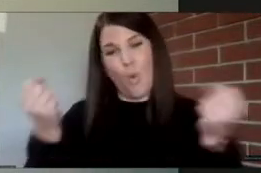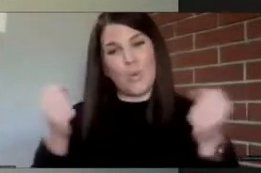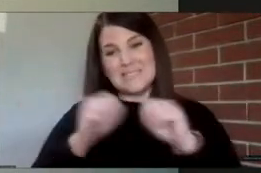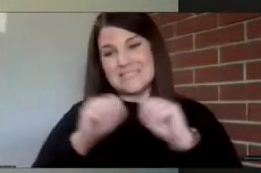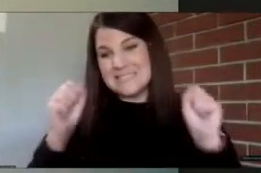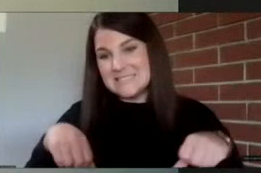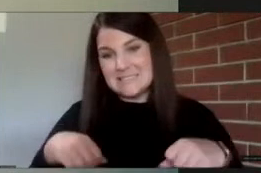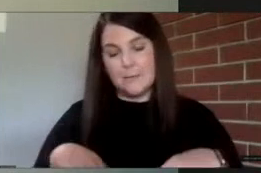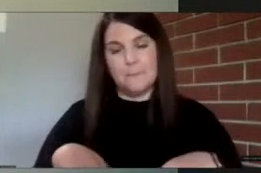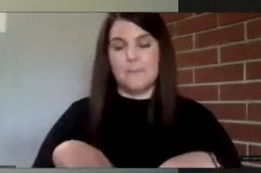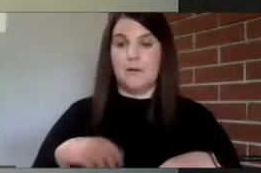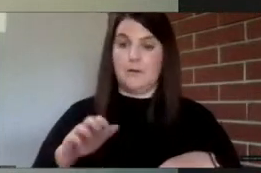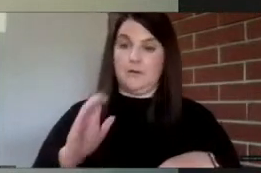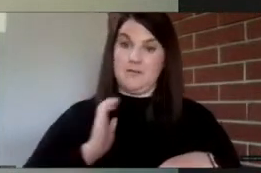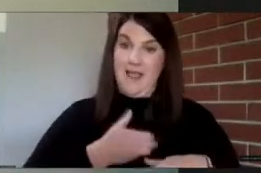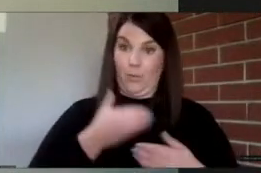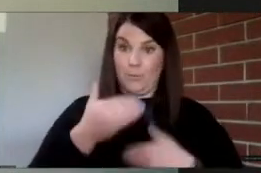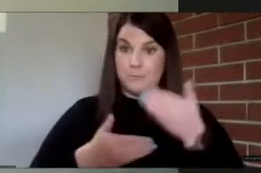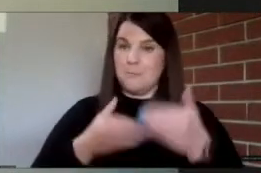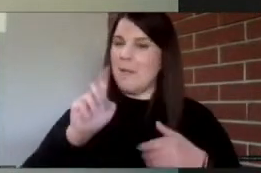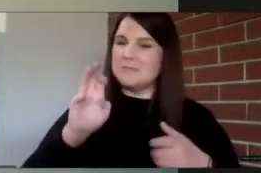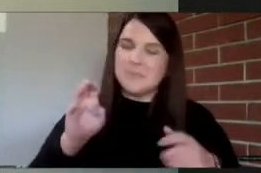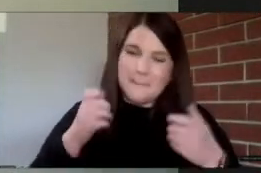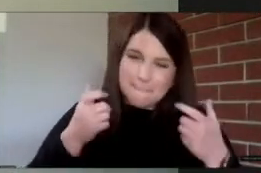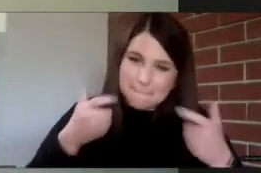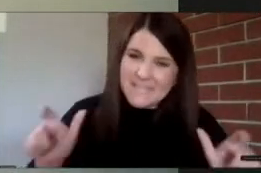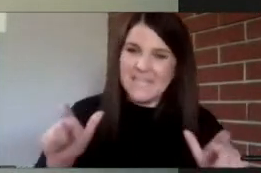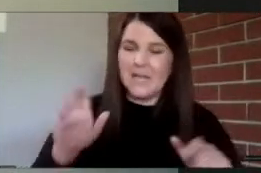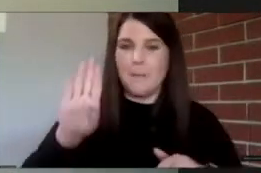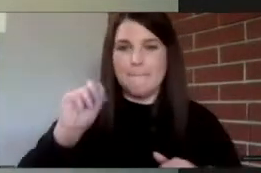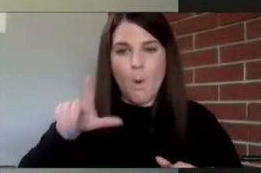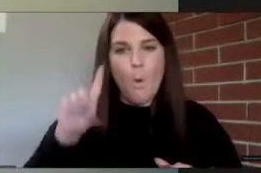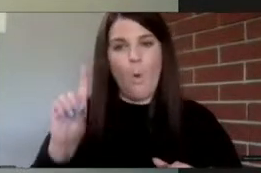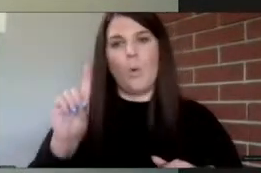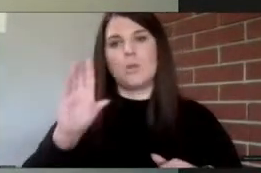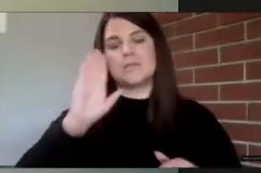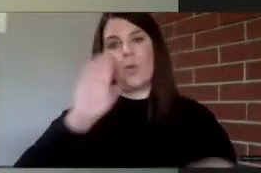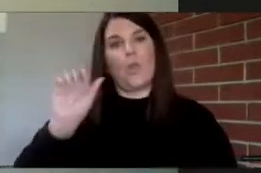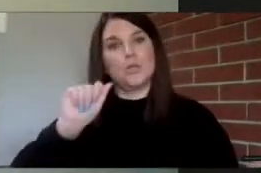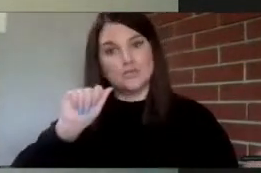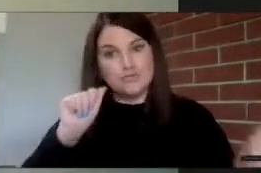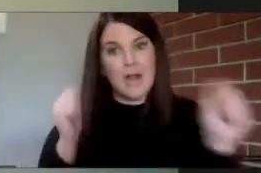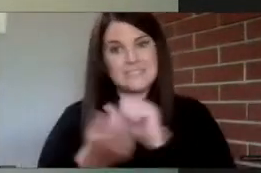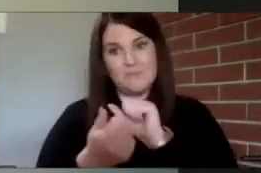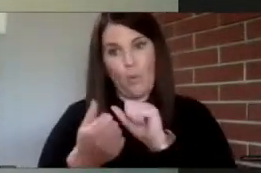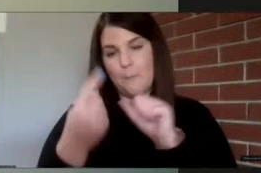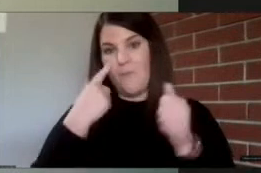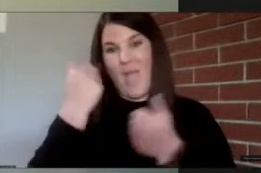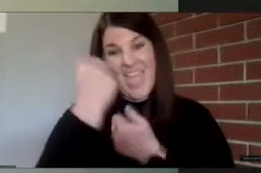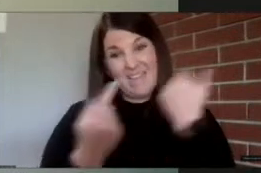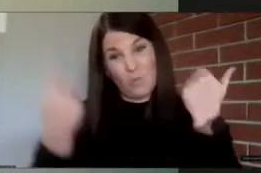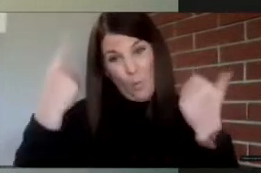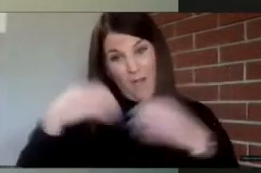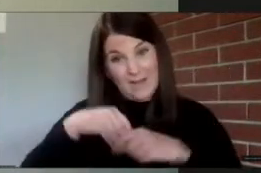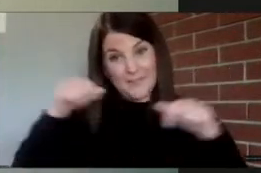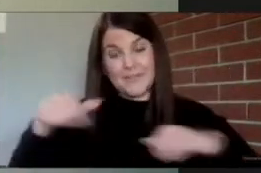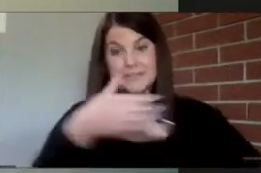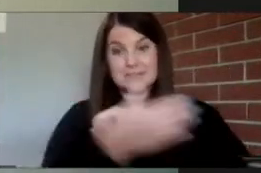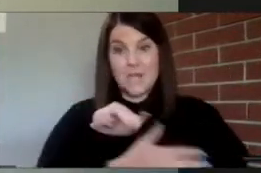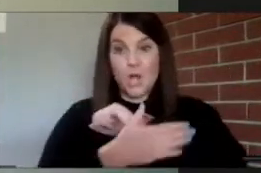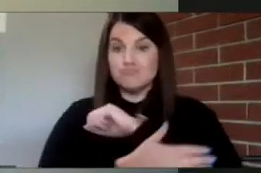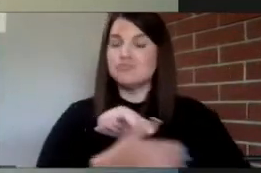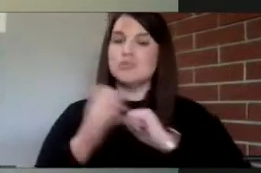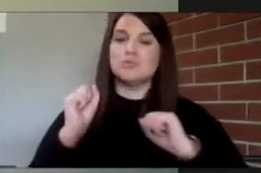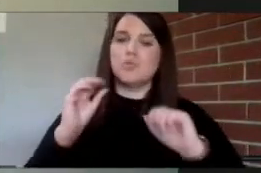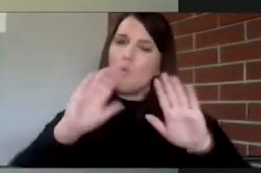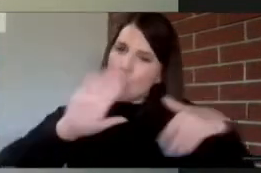be bold, and it has to be big, and it has to be something that will be transformative for everyone in this country so that they can